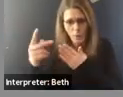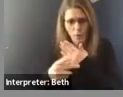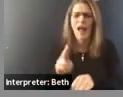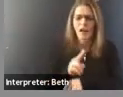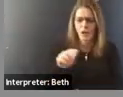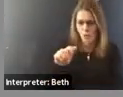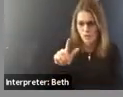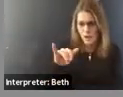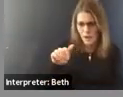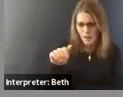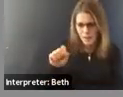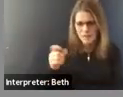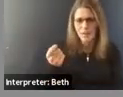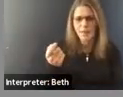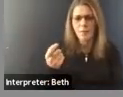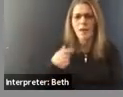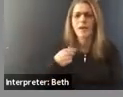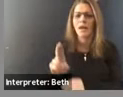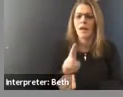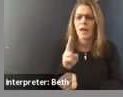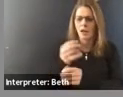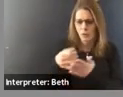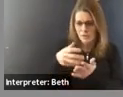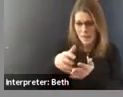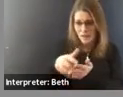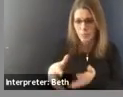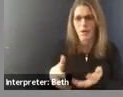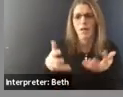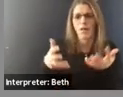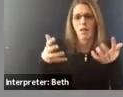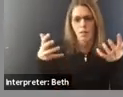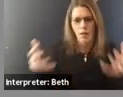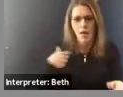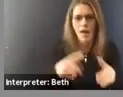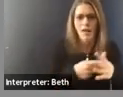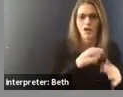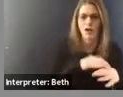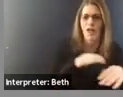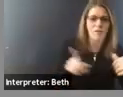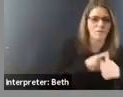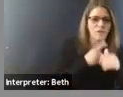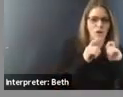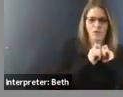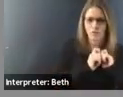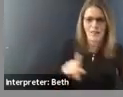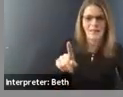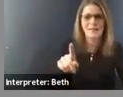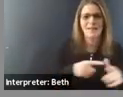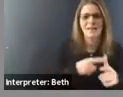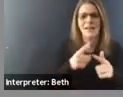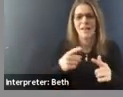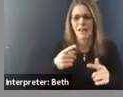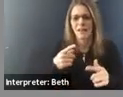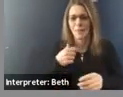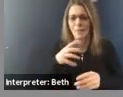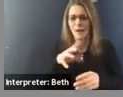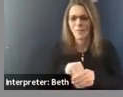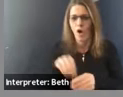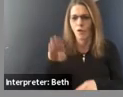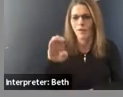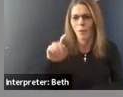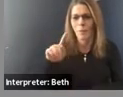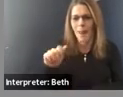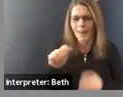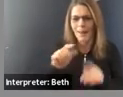a ton. I started on the first release and I've been a beta team tester for Sketchbook since it came